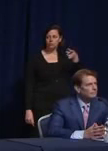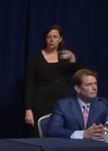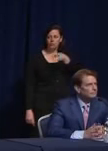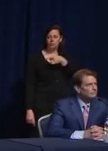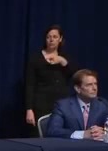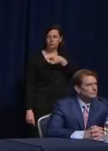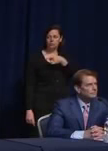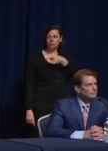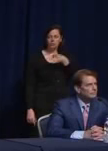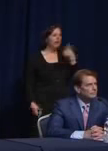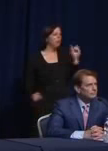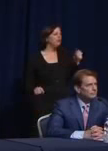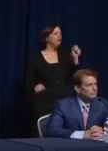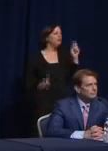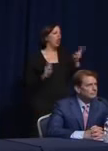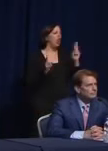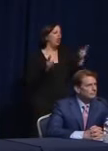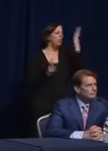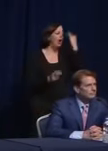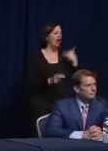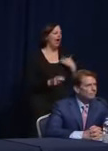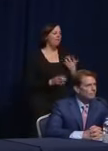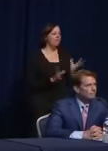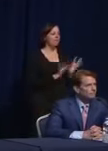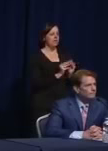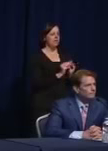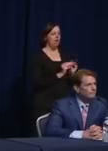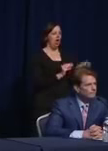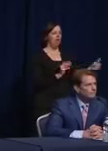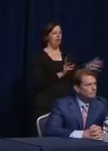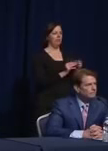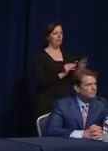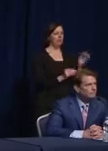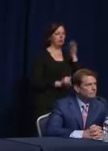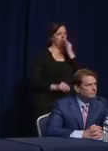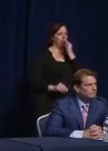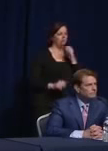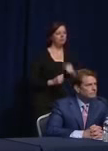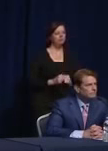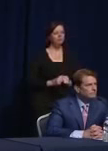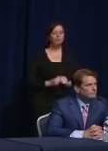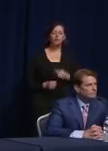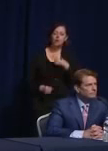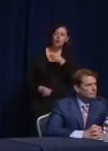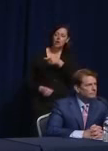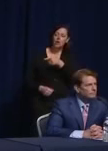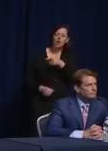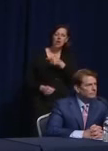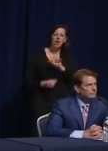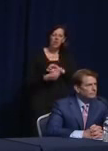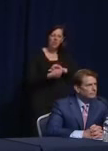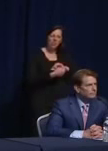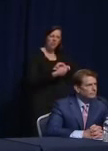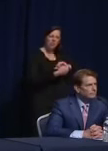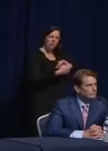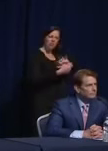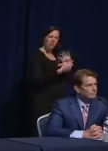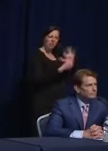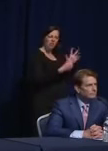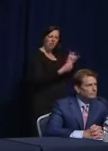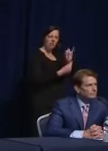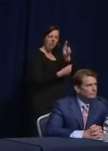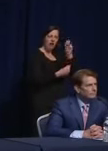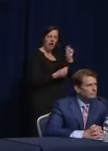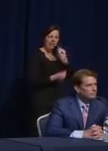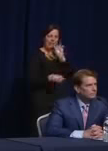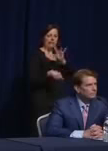a call with the White House. Can you, Governor, talk about how concerning it is that the virus is now in at least 6 nursing